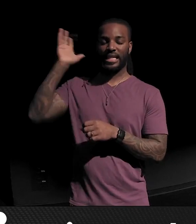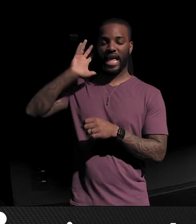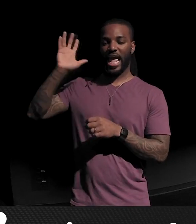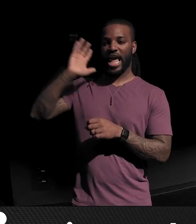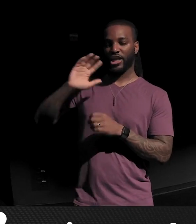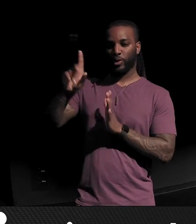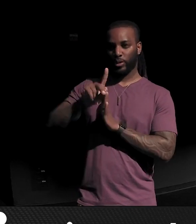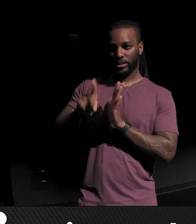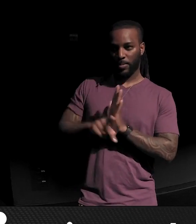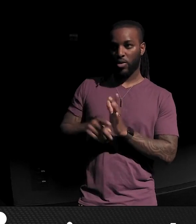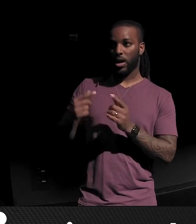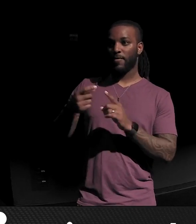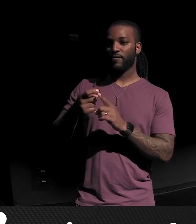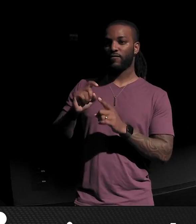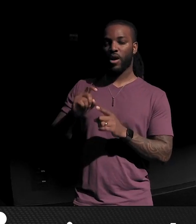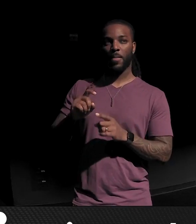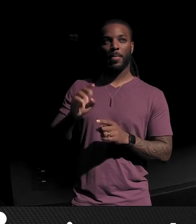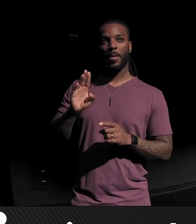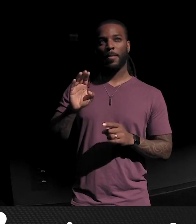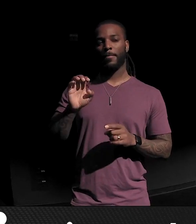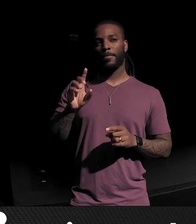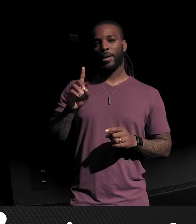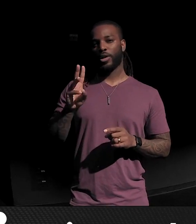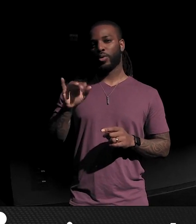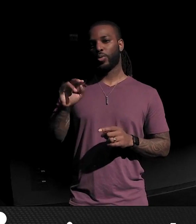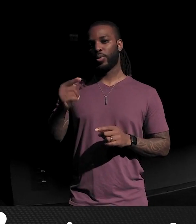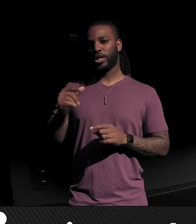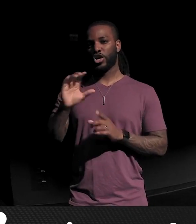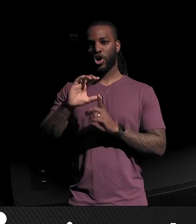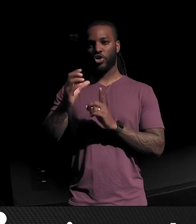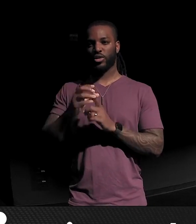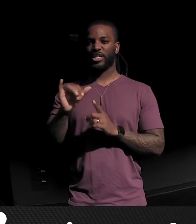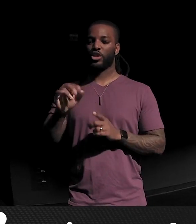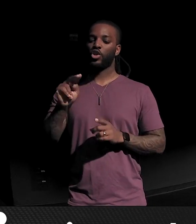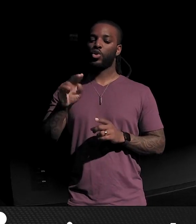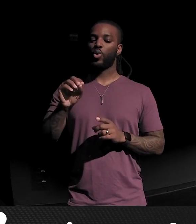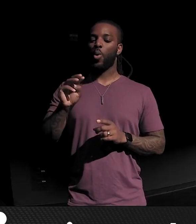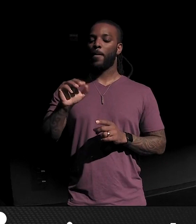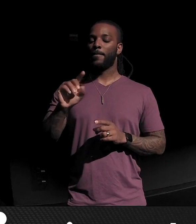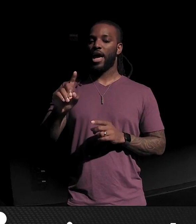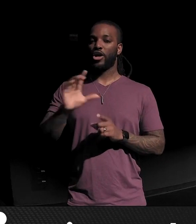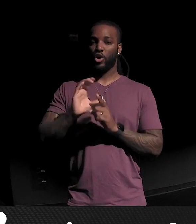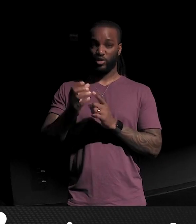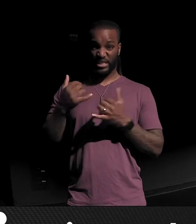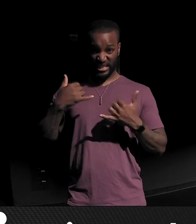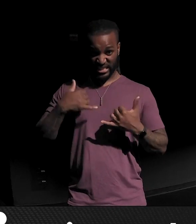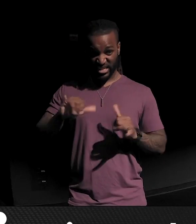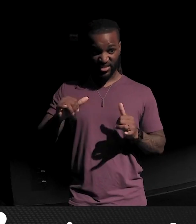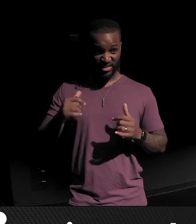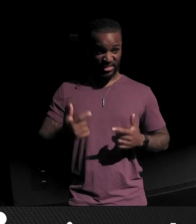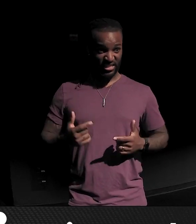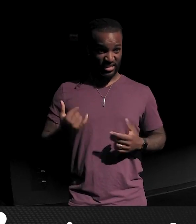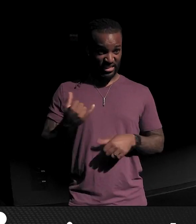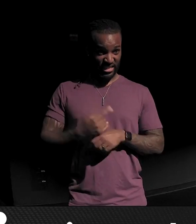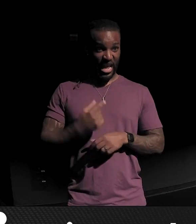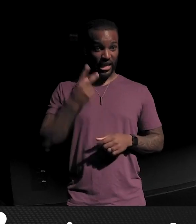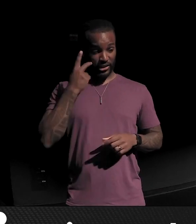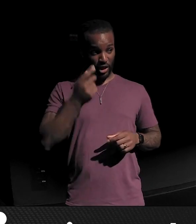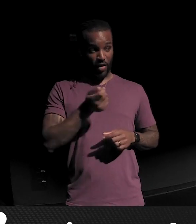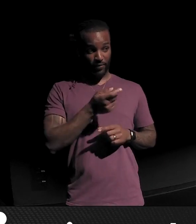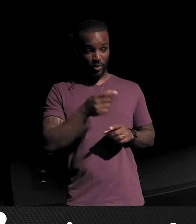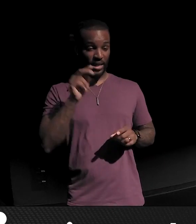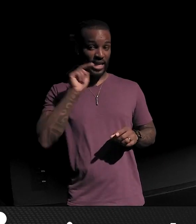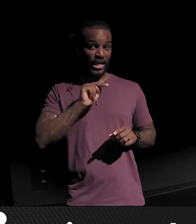that comes from the Bedouin culture. Bedouin culture is these nomadic shepherds. They still exist today. I just saw some Bedouin when I was in Nigeria last